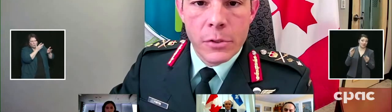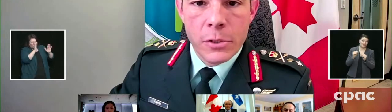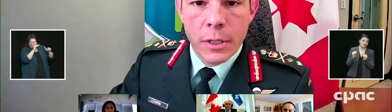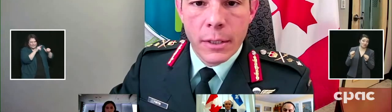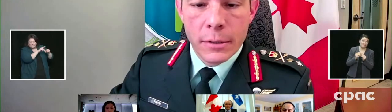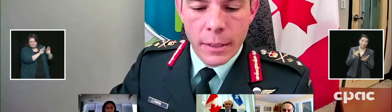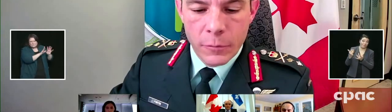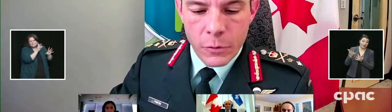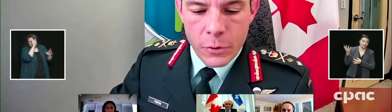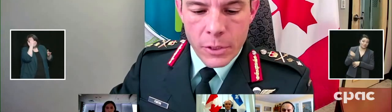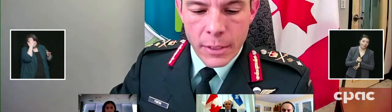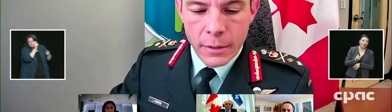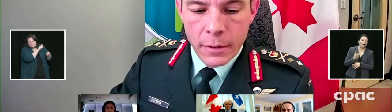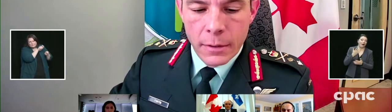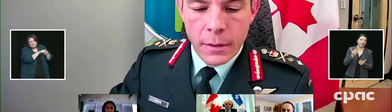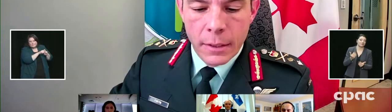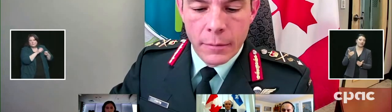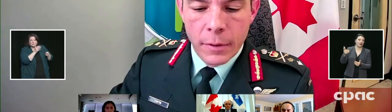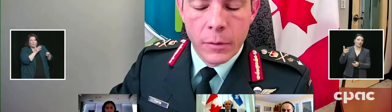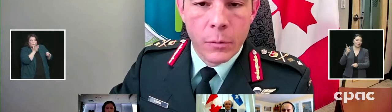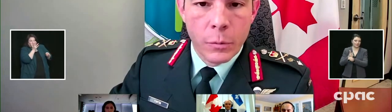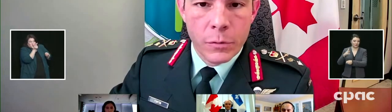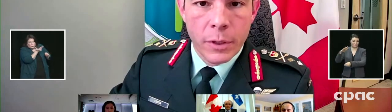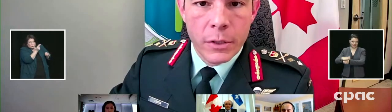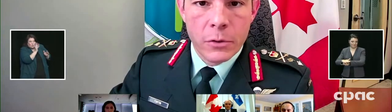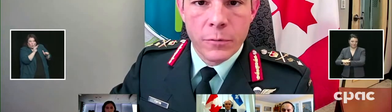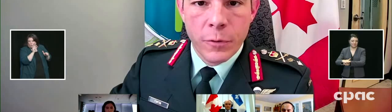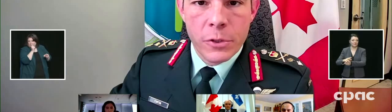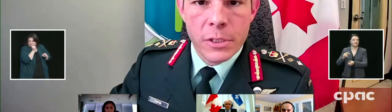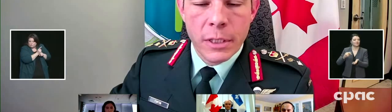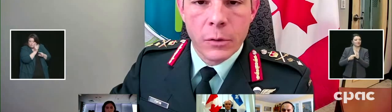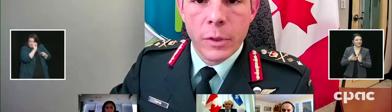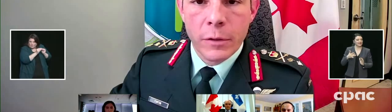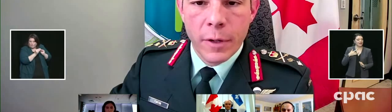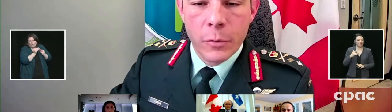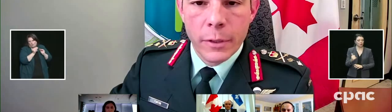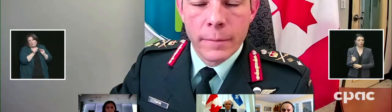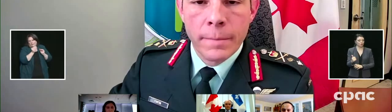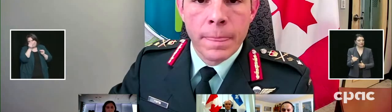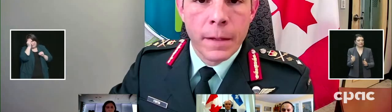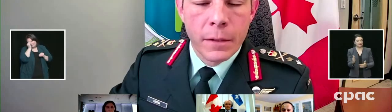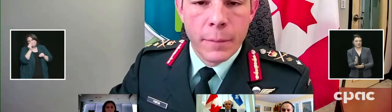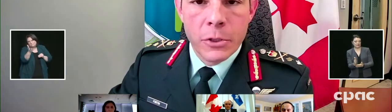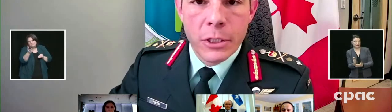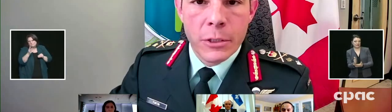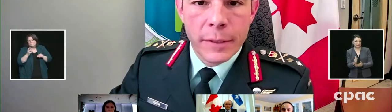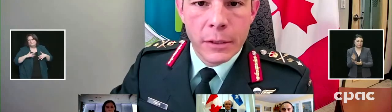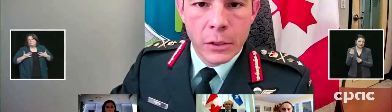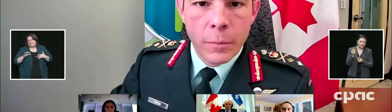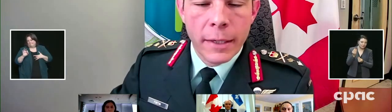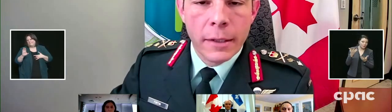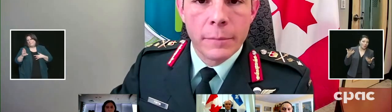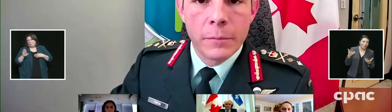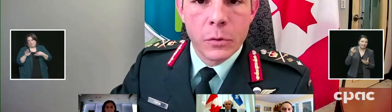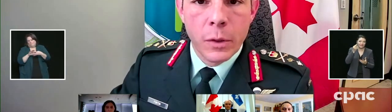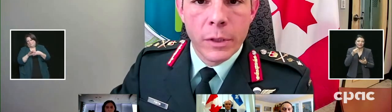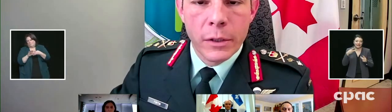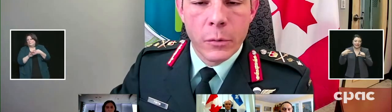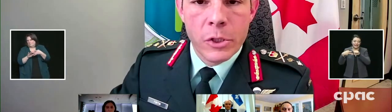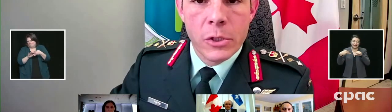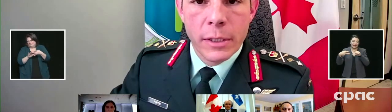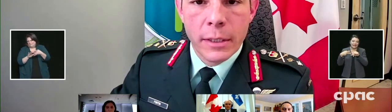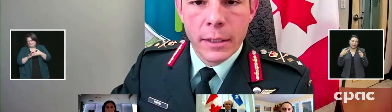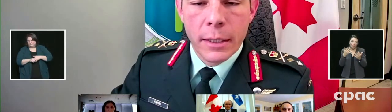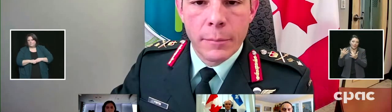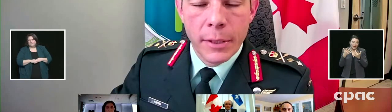those numbers in time for Thursday with regards to the first and second week of February. Numbers are expected to go back up to what we